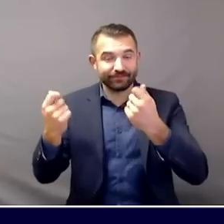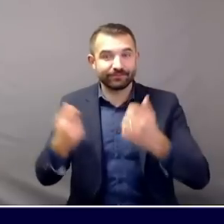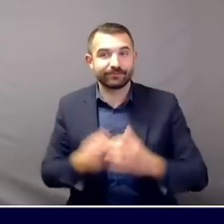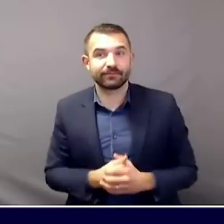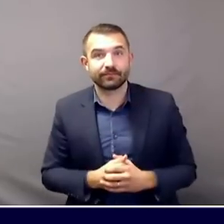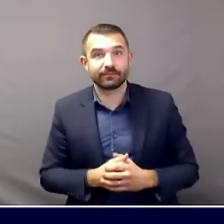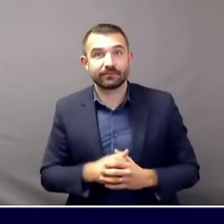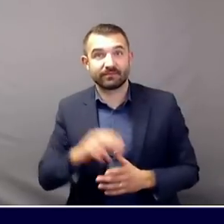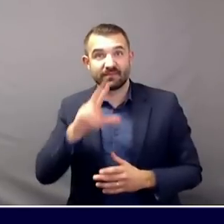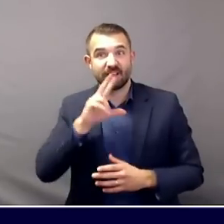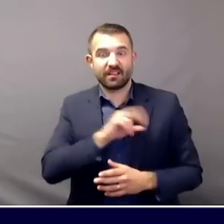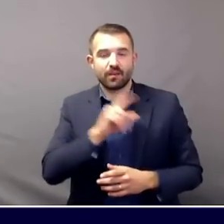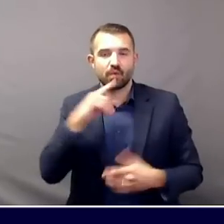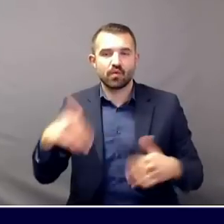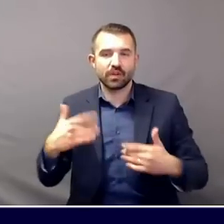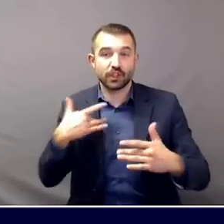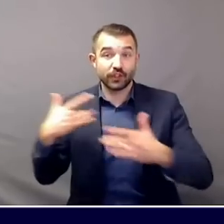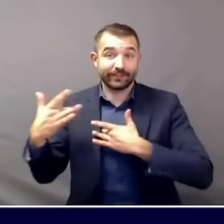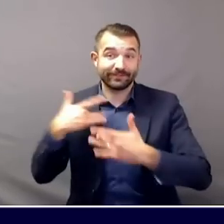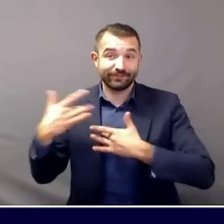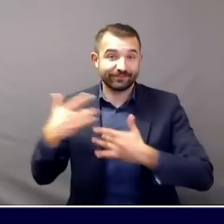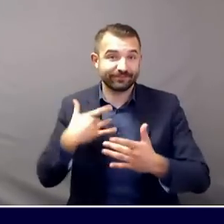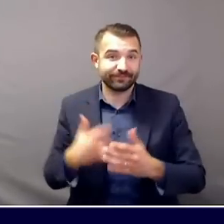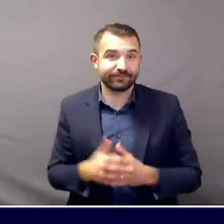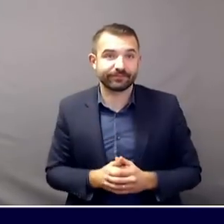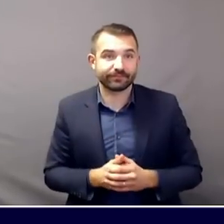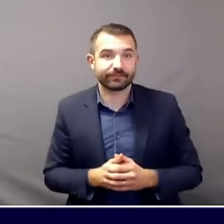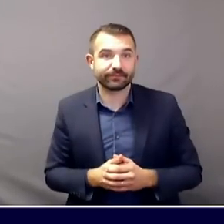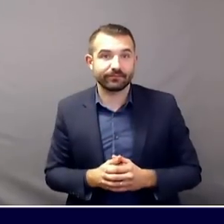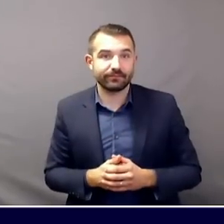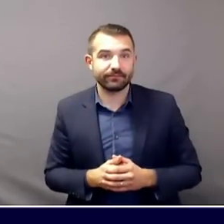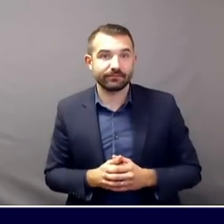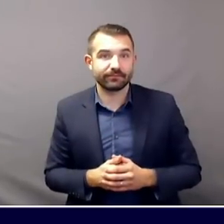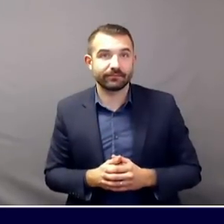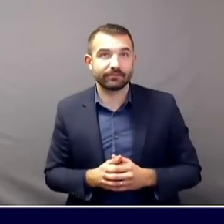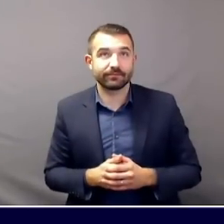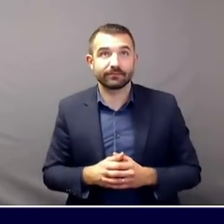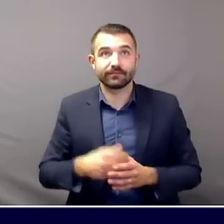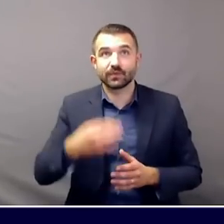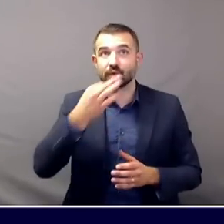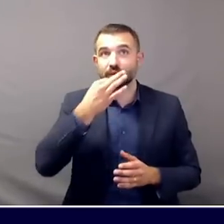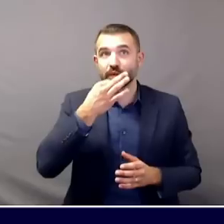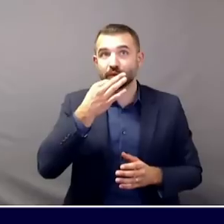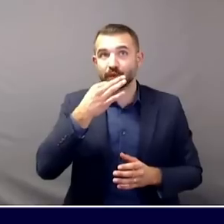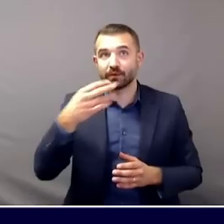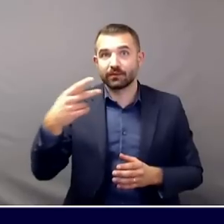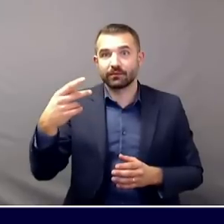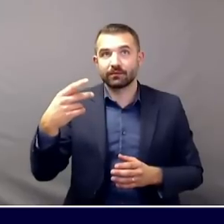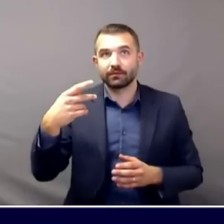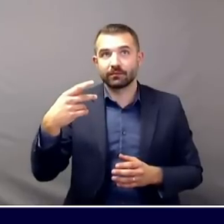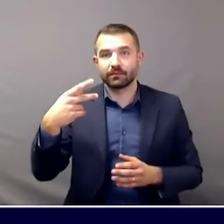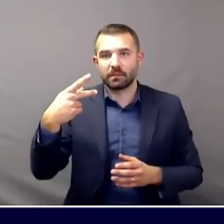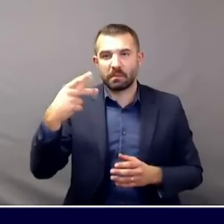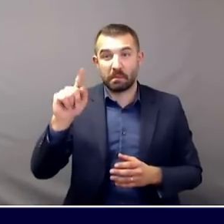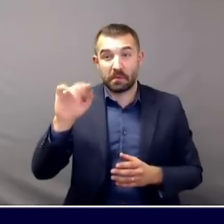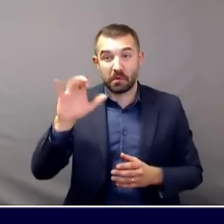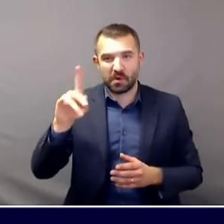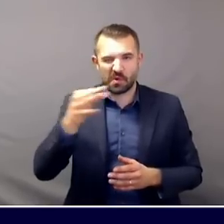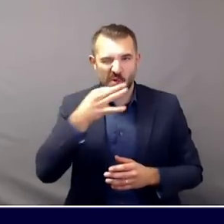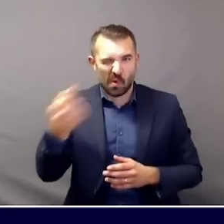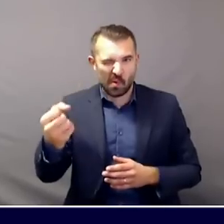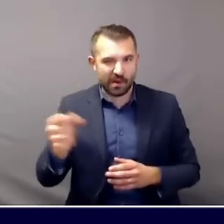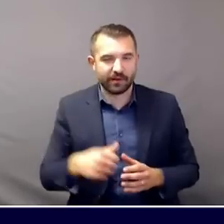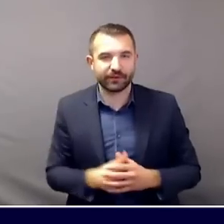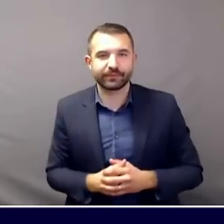concern. The other thing, before I turn it over to Patrick to round us out, just in connection with what Brian Sullivan asked a moment ago, although